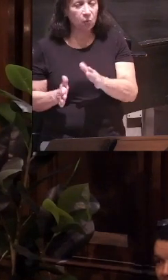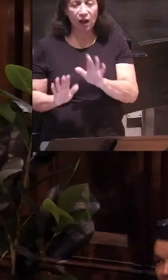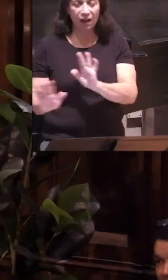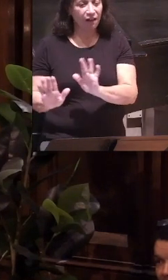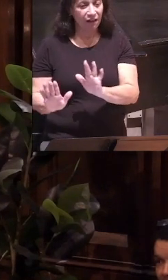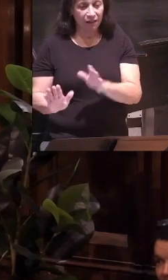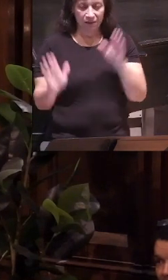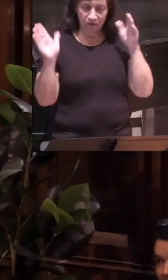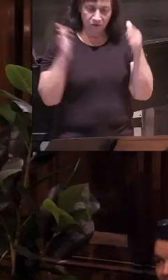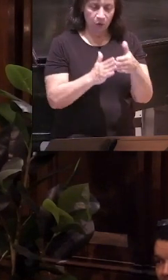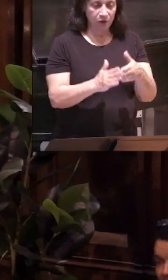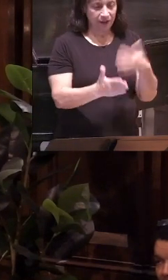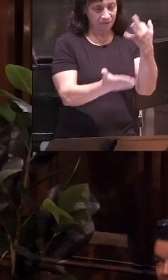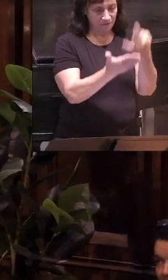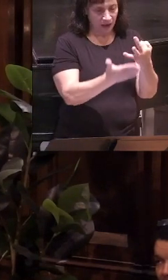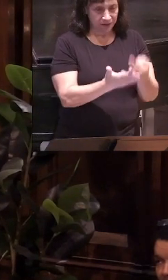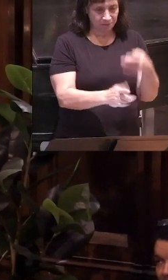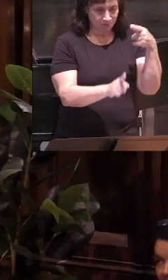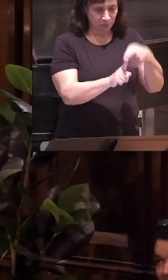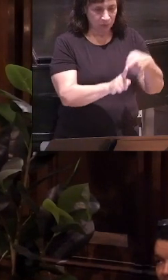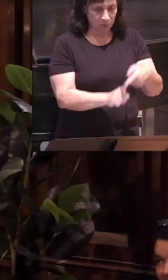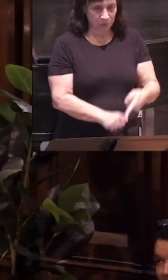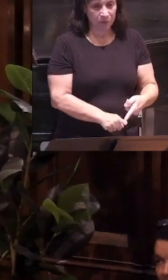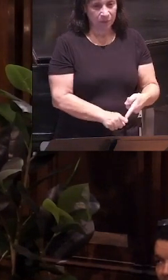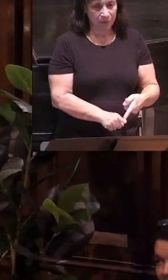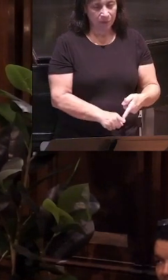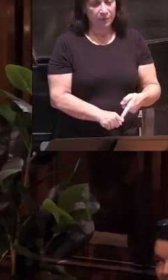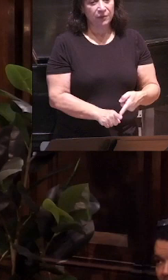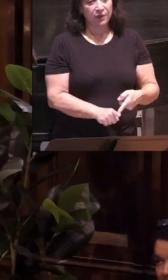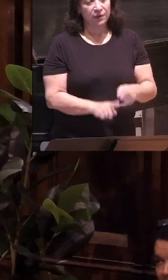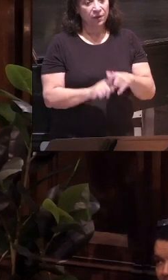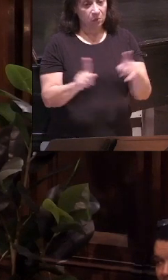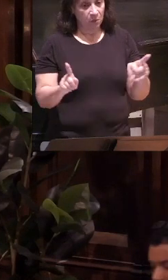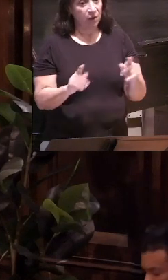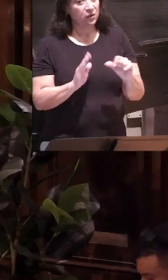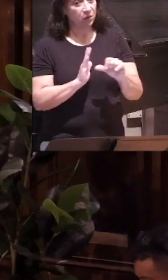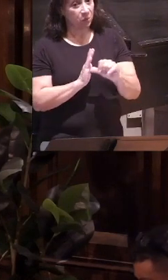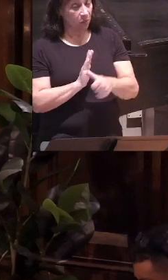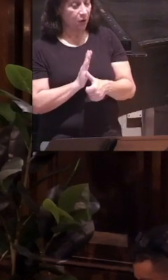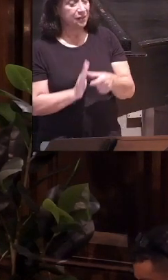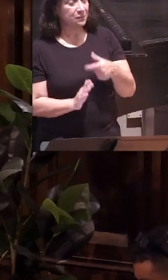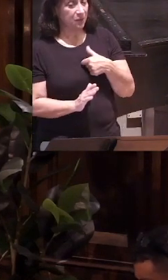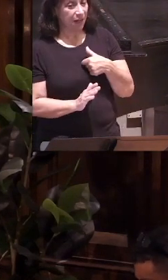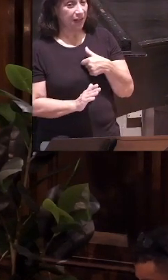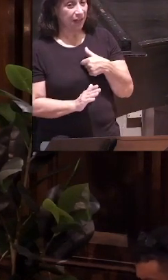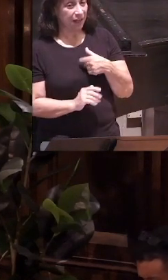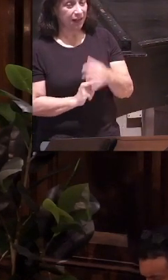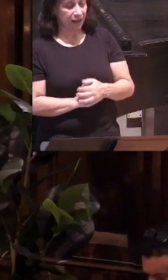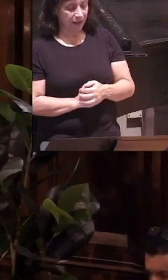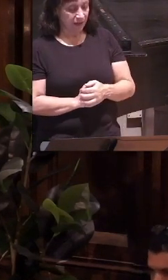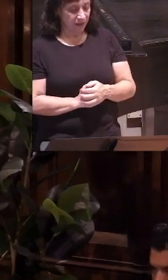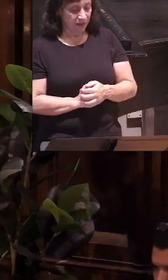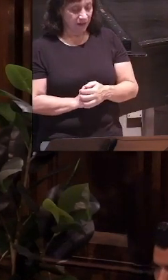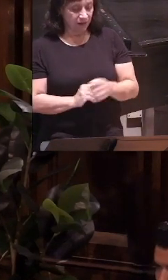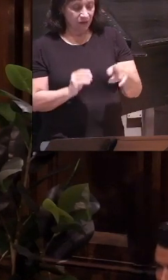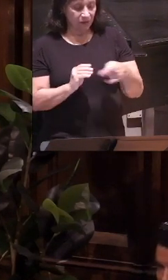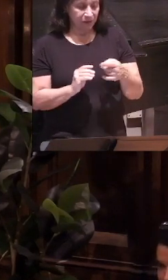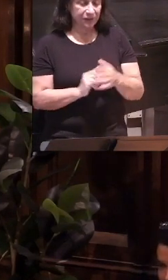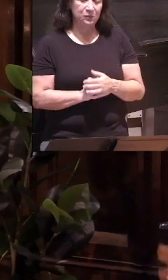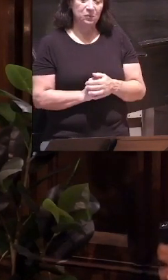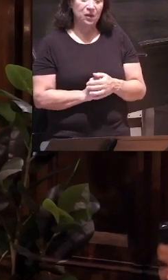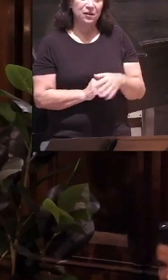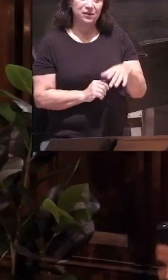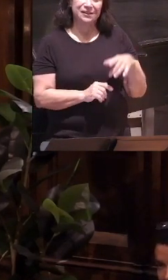was always about the facts. But again, the thing that impressed me the most was his optimism.